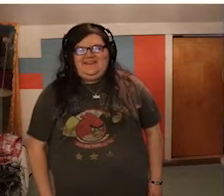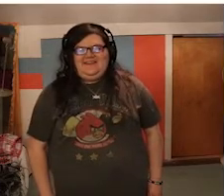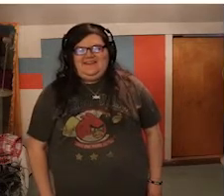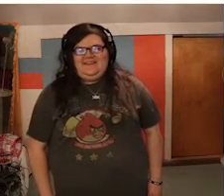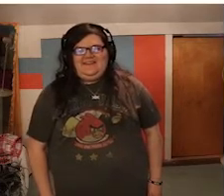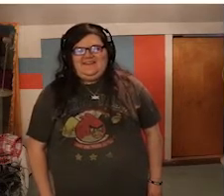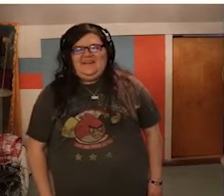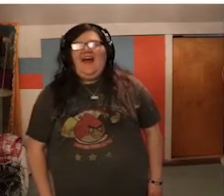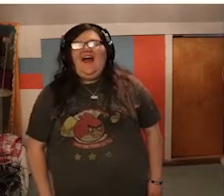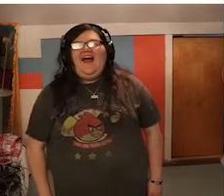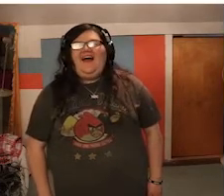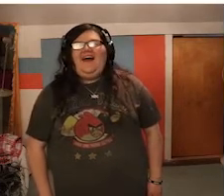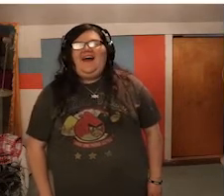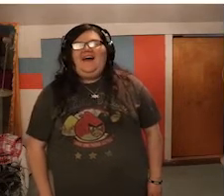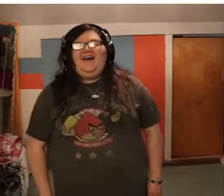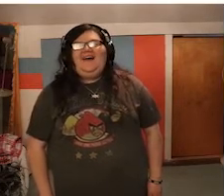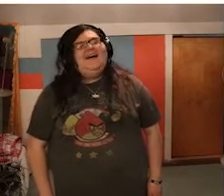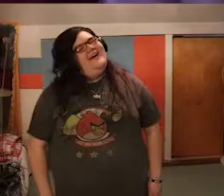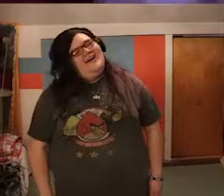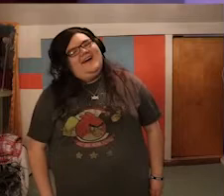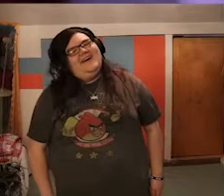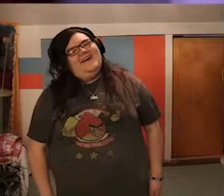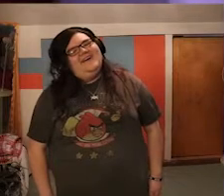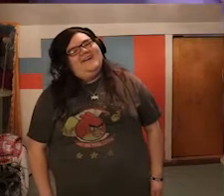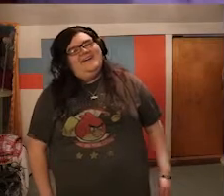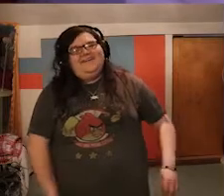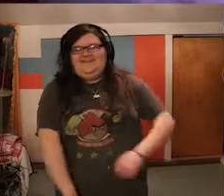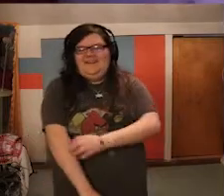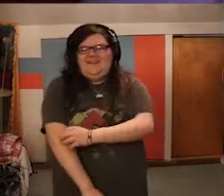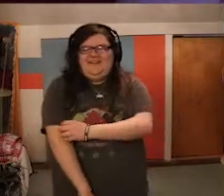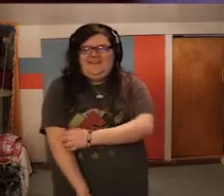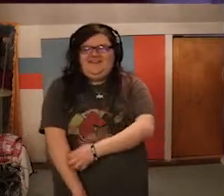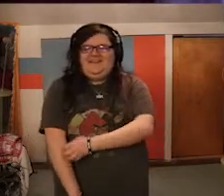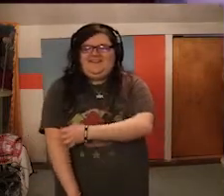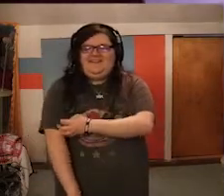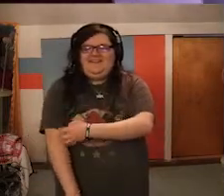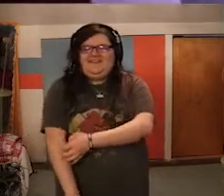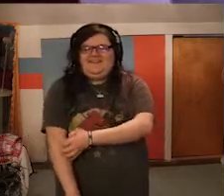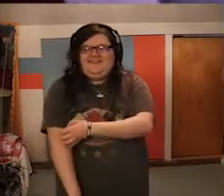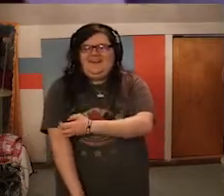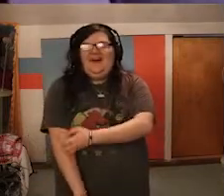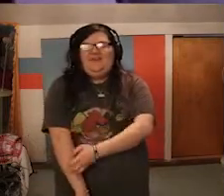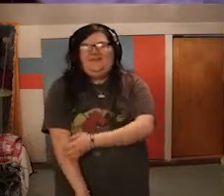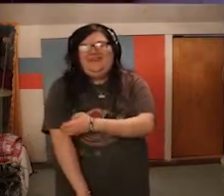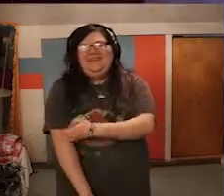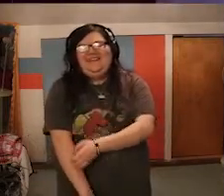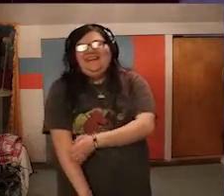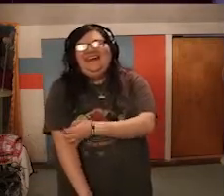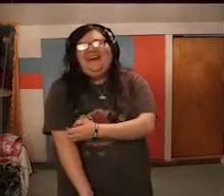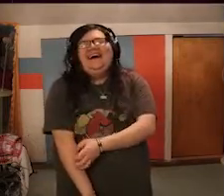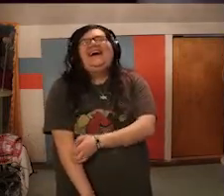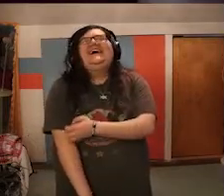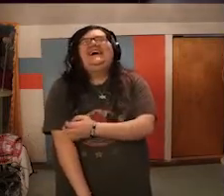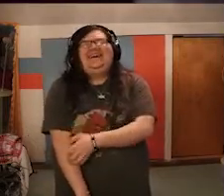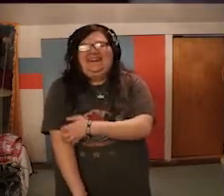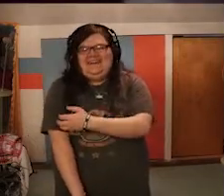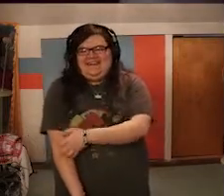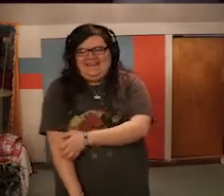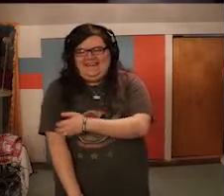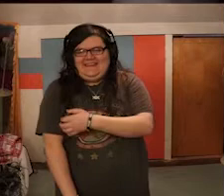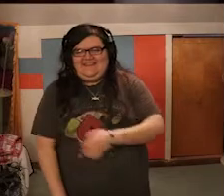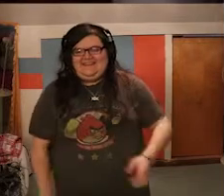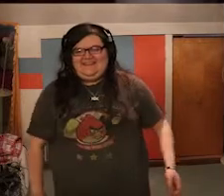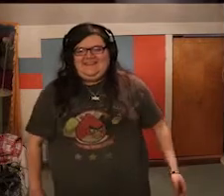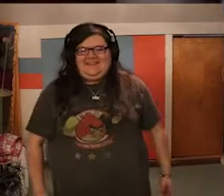Randolph. Randolph over it. I'd say I helped, definitely. Sam did like, help a lot. See? Help. Help. All right, so you've got to sing it. I'm going to give you a